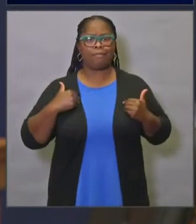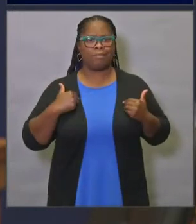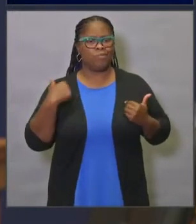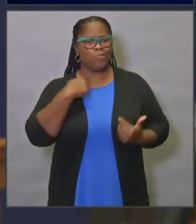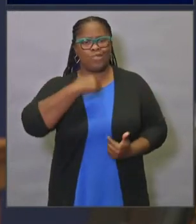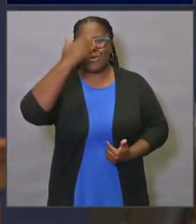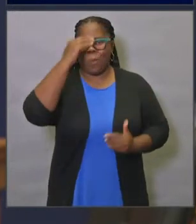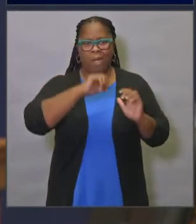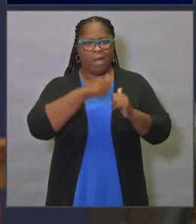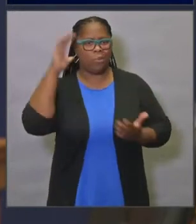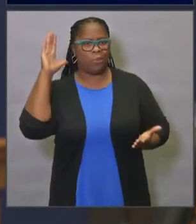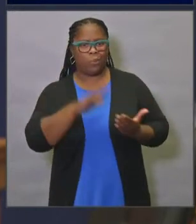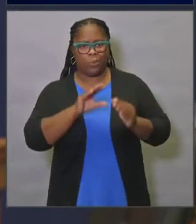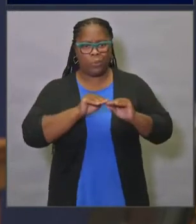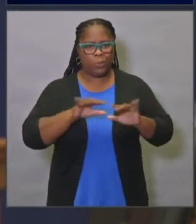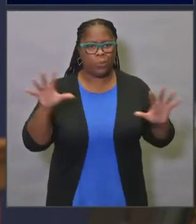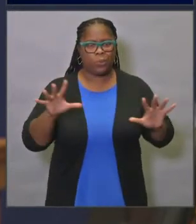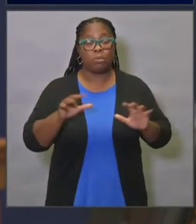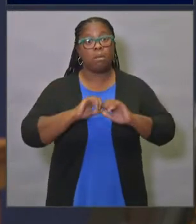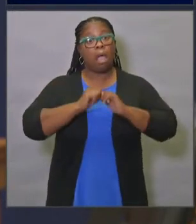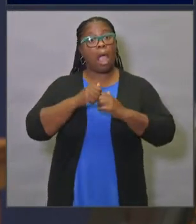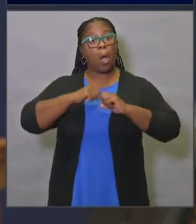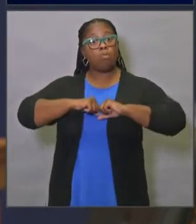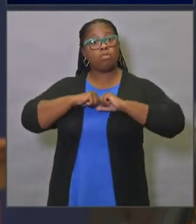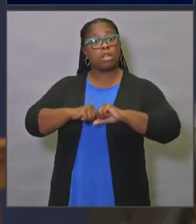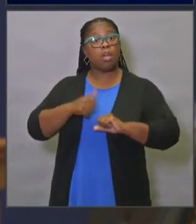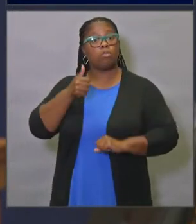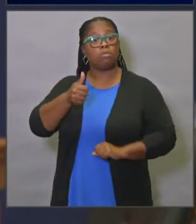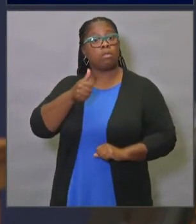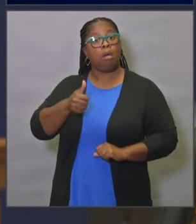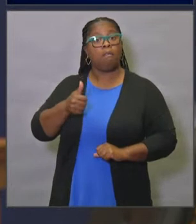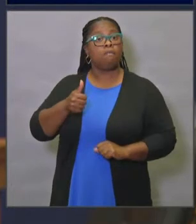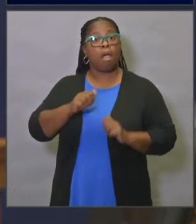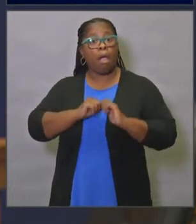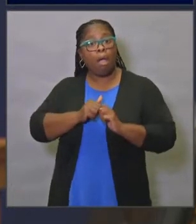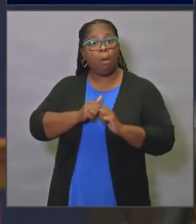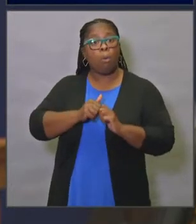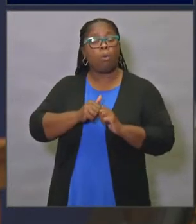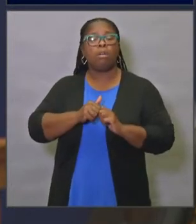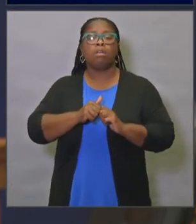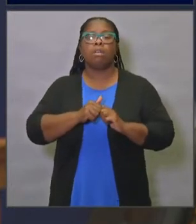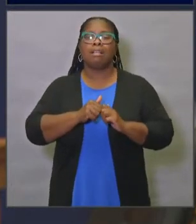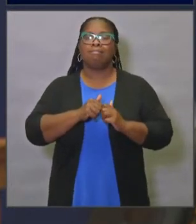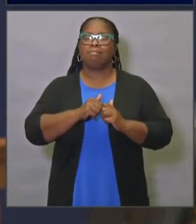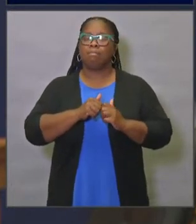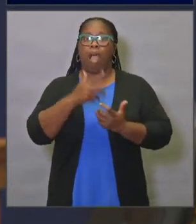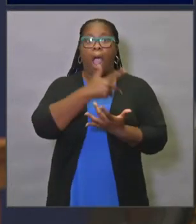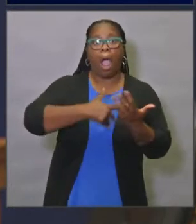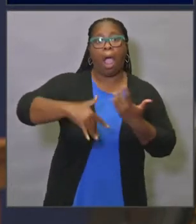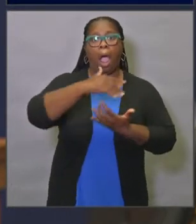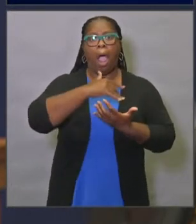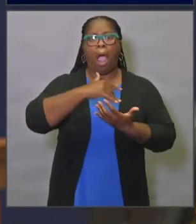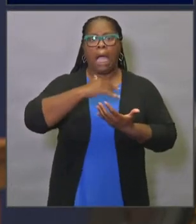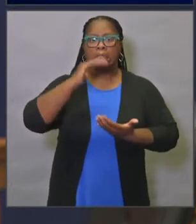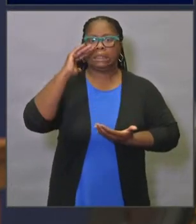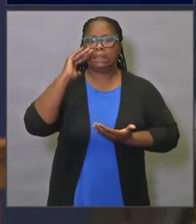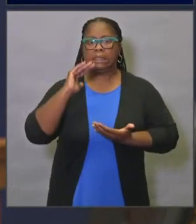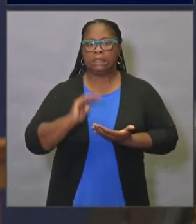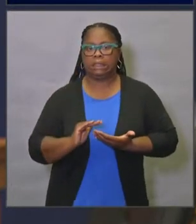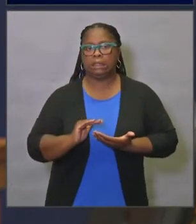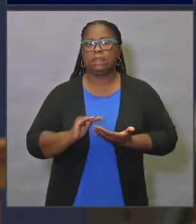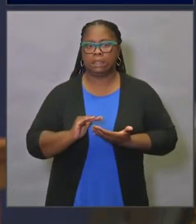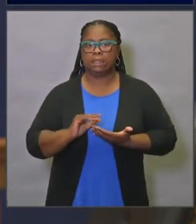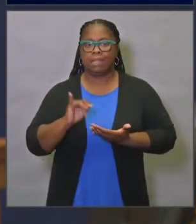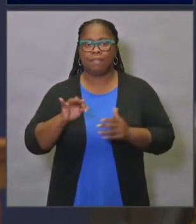spread. We all know the best way to protect yourselves and those around you is to limit interactions with other people as much as